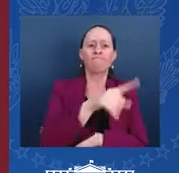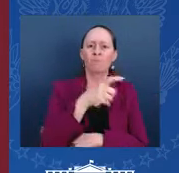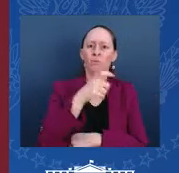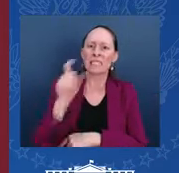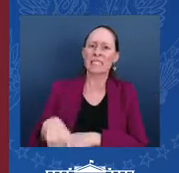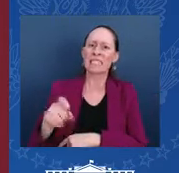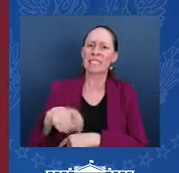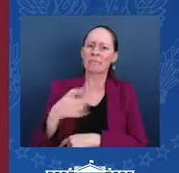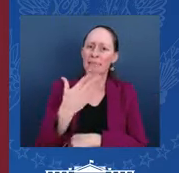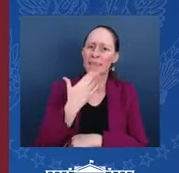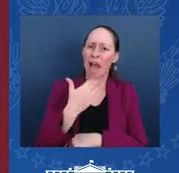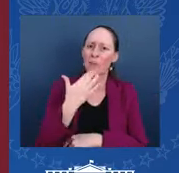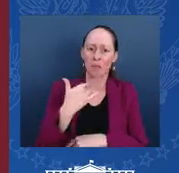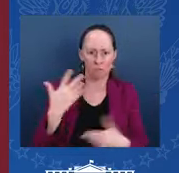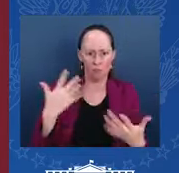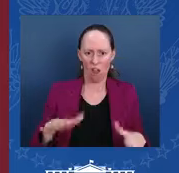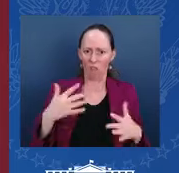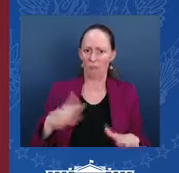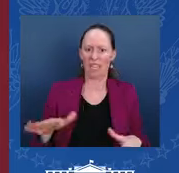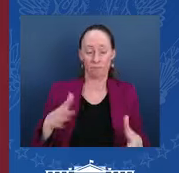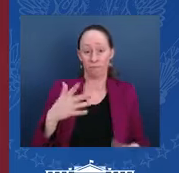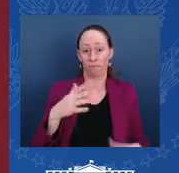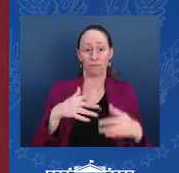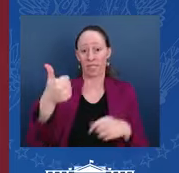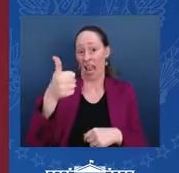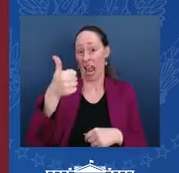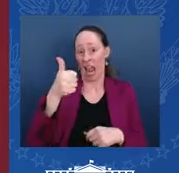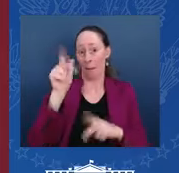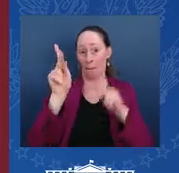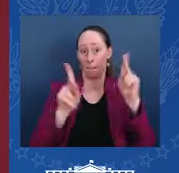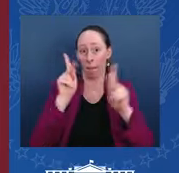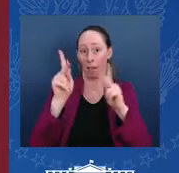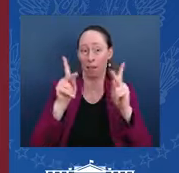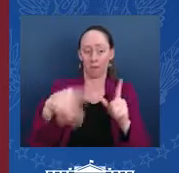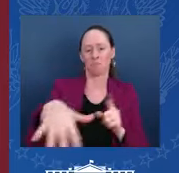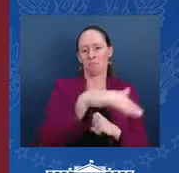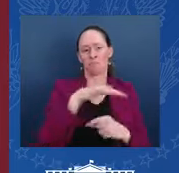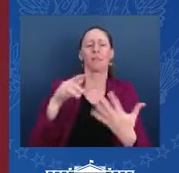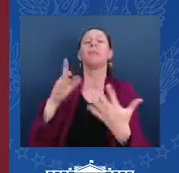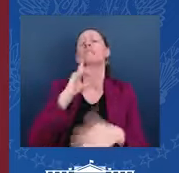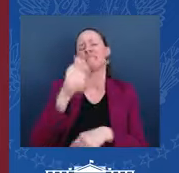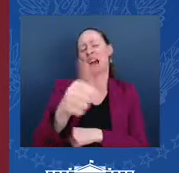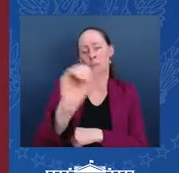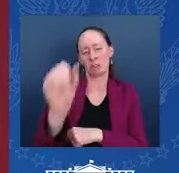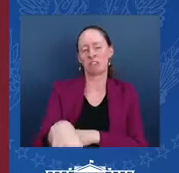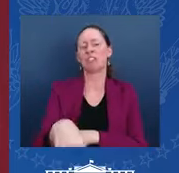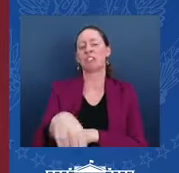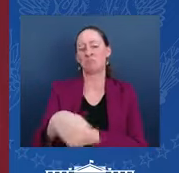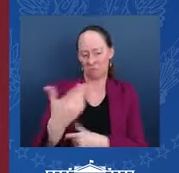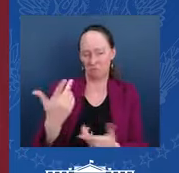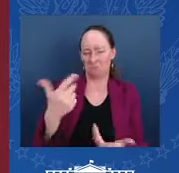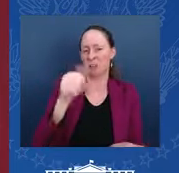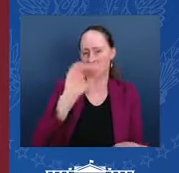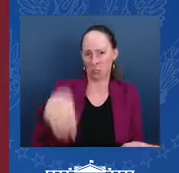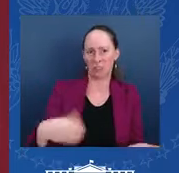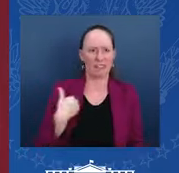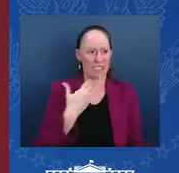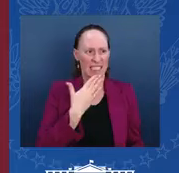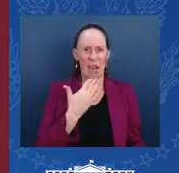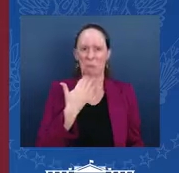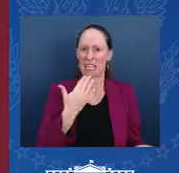One in 10 Americans has diabetes. I'm not going to ask you if you're the one, but I bet how many of you know someone needs to take insulin for their diabetes? Raise your